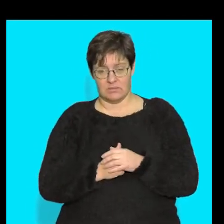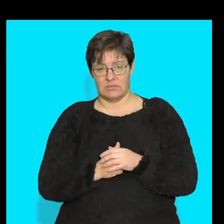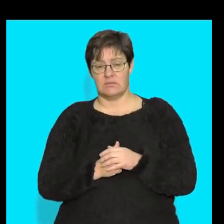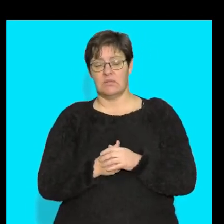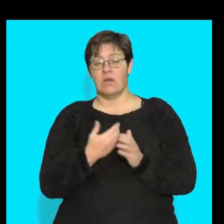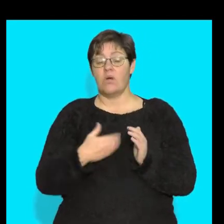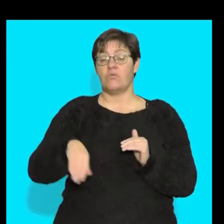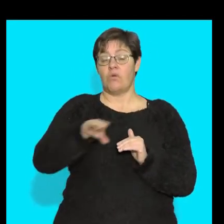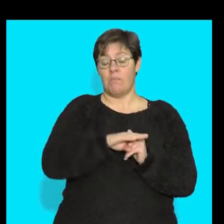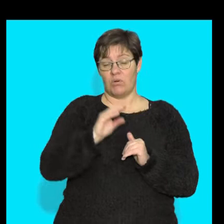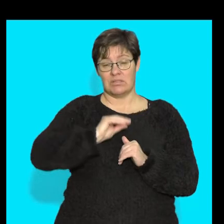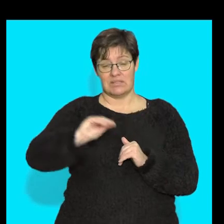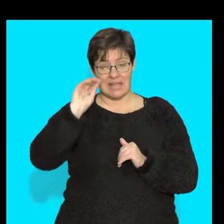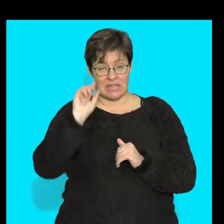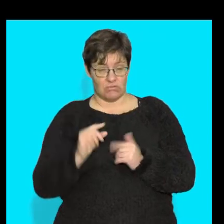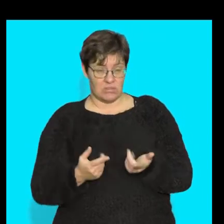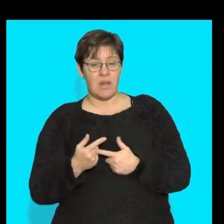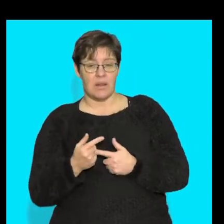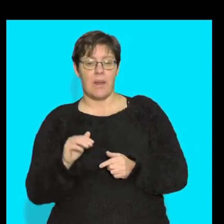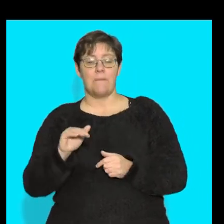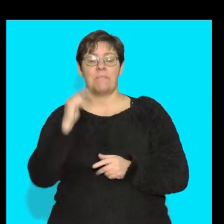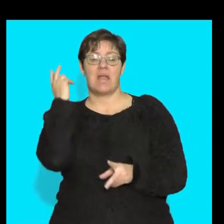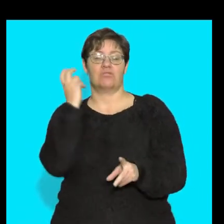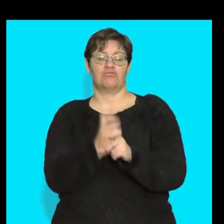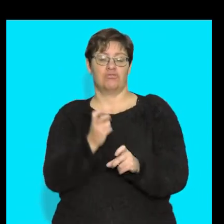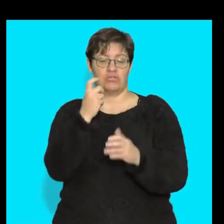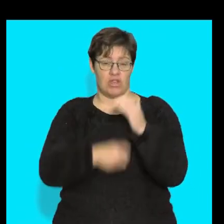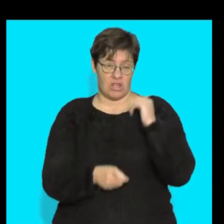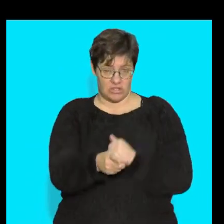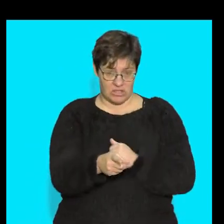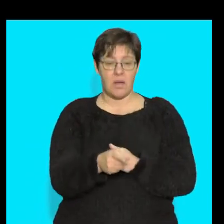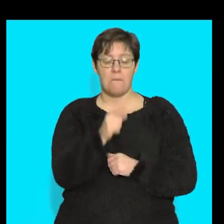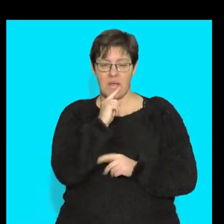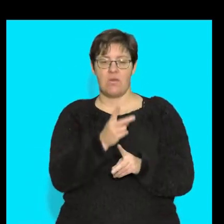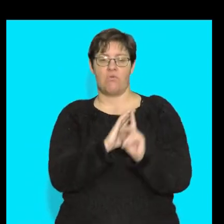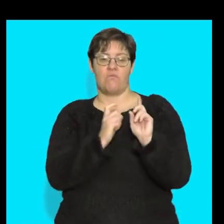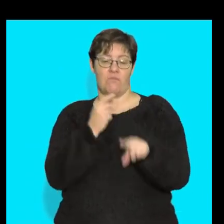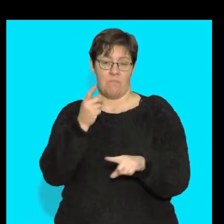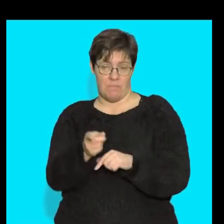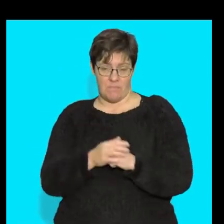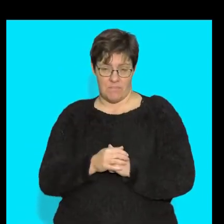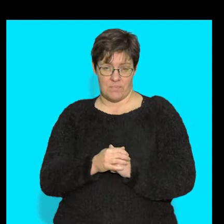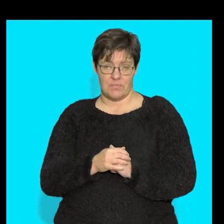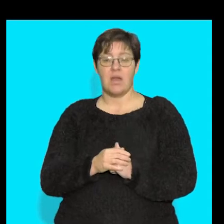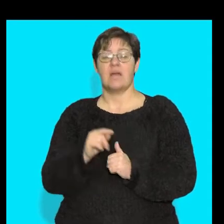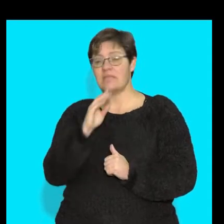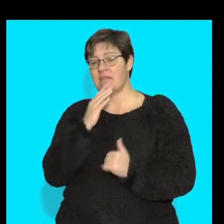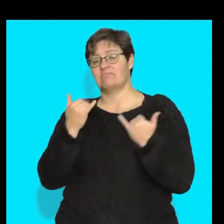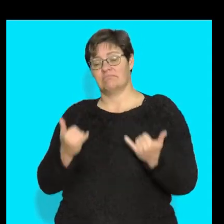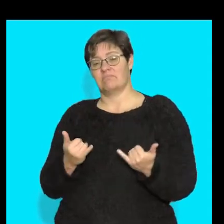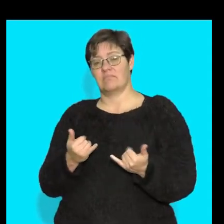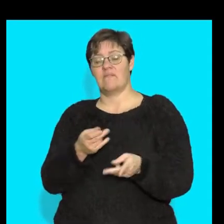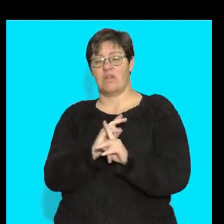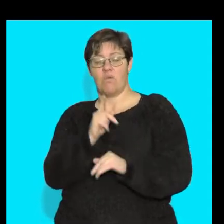then compound interest as well is normally what the banks charge you when you take out a loan from them. And then there's a